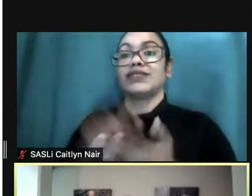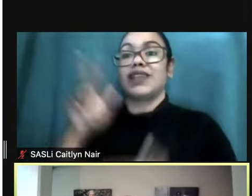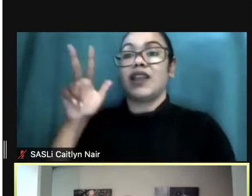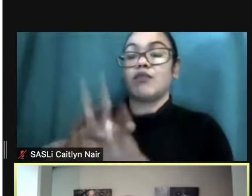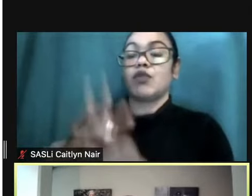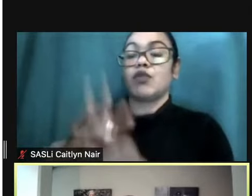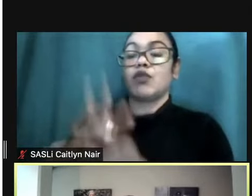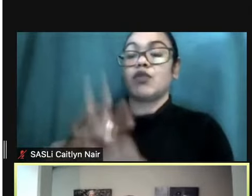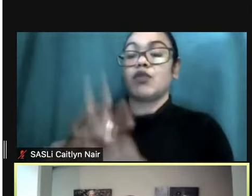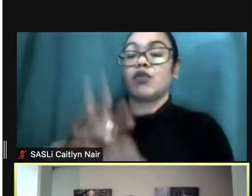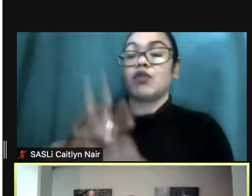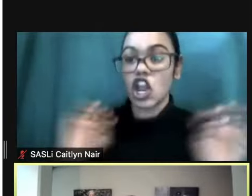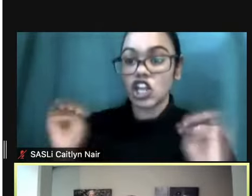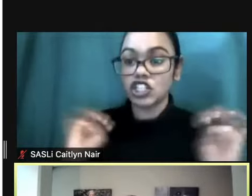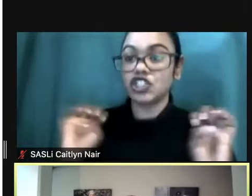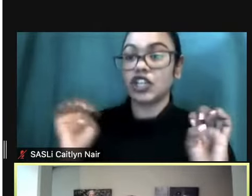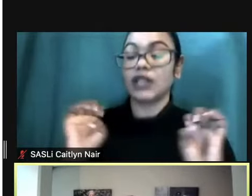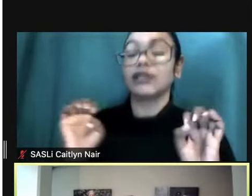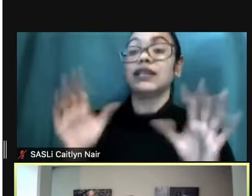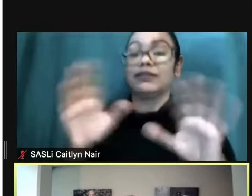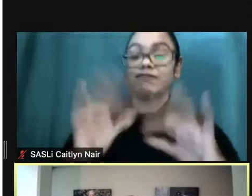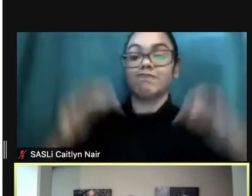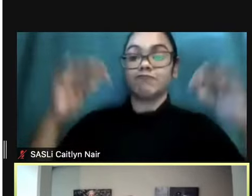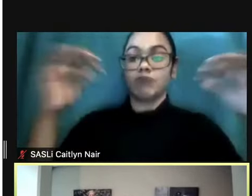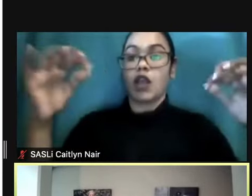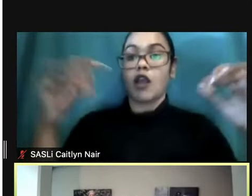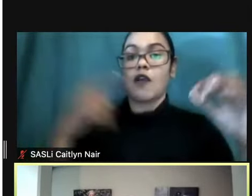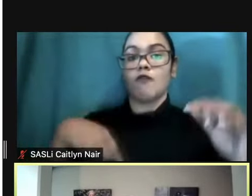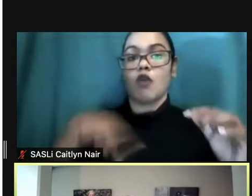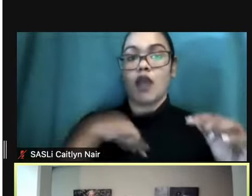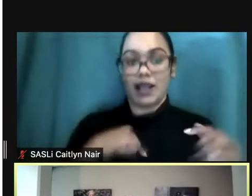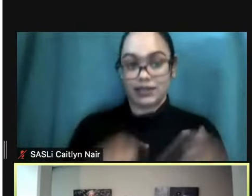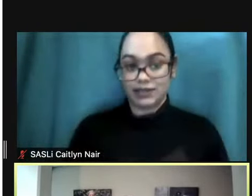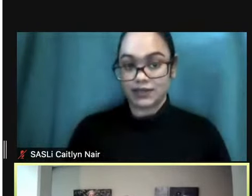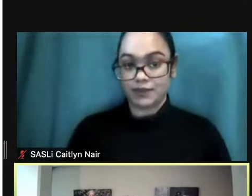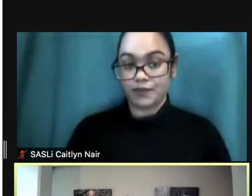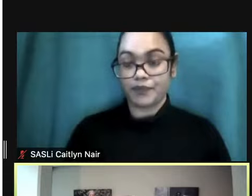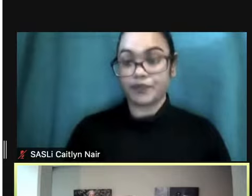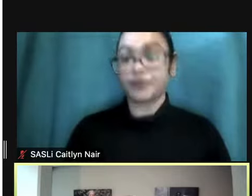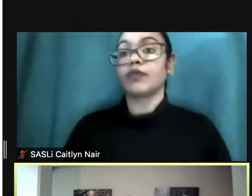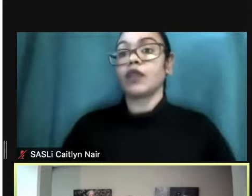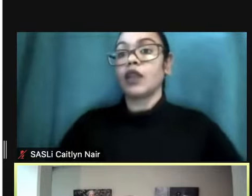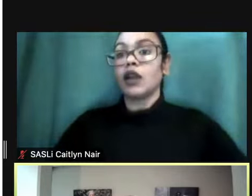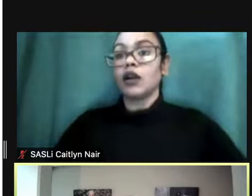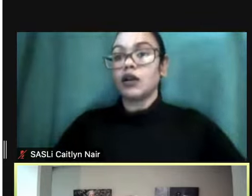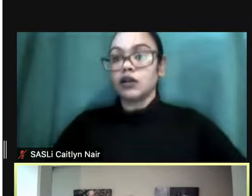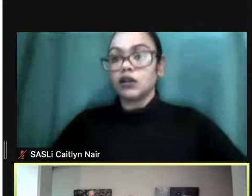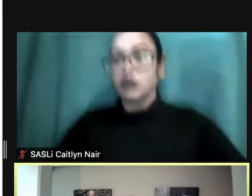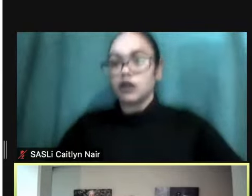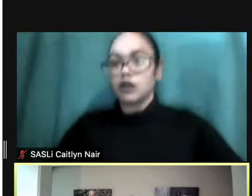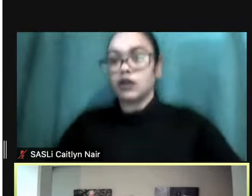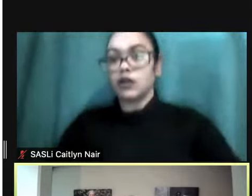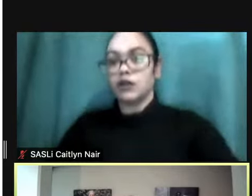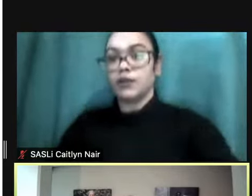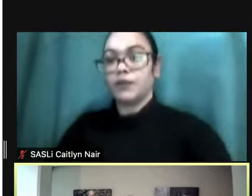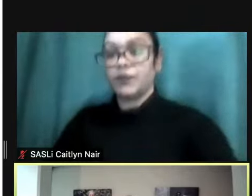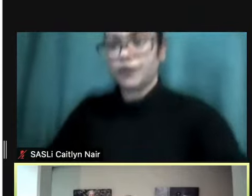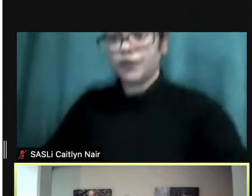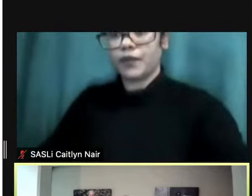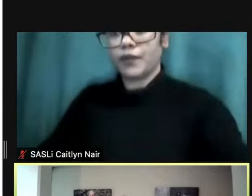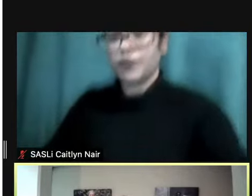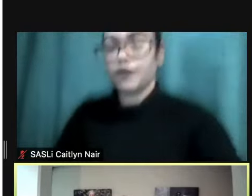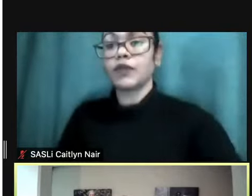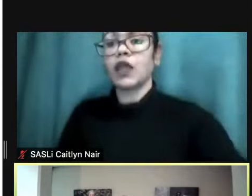Health Organization Technical Working Group on Virus Evolution. Yeah. So just to highlight here where we are in South